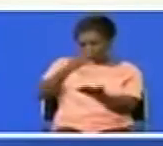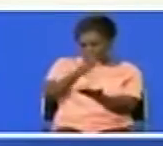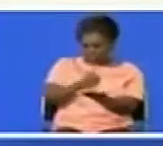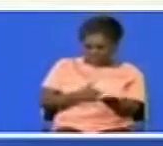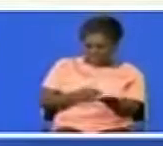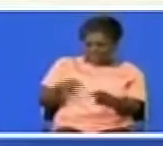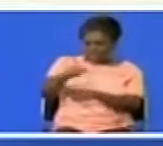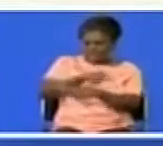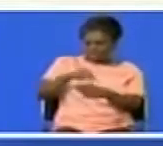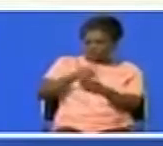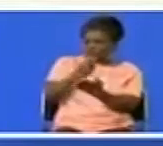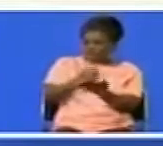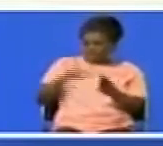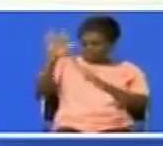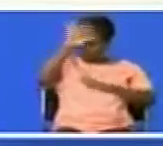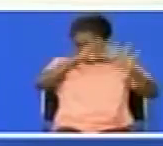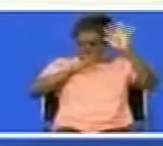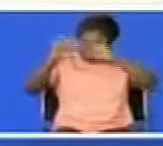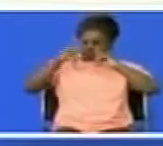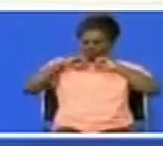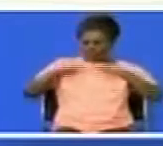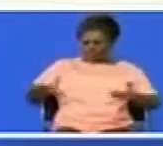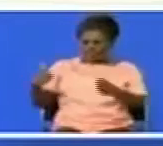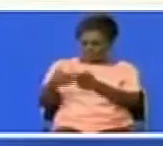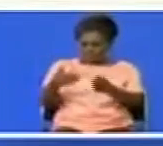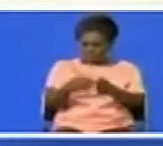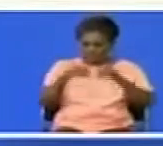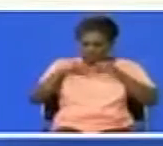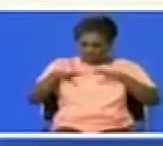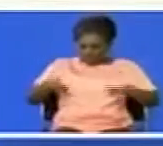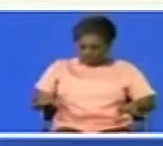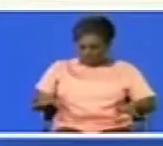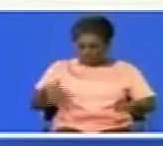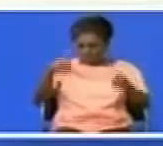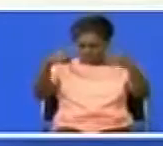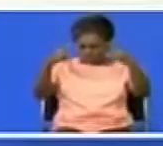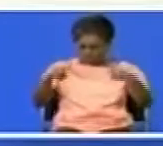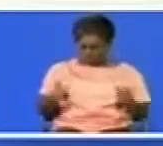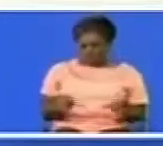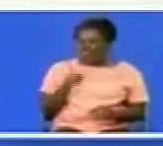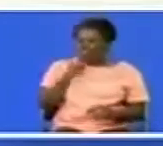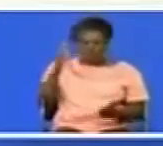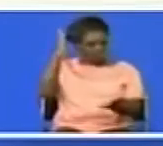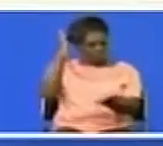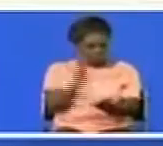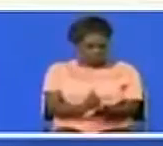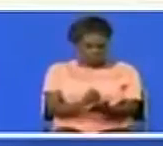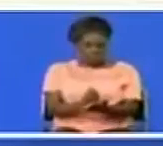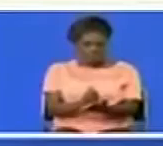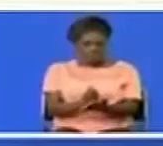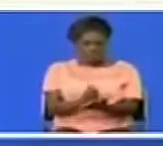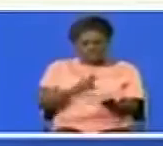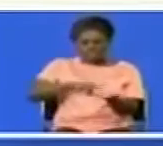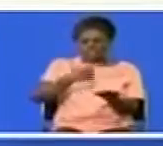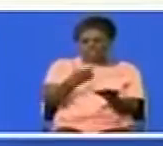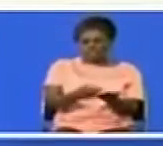has frustrated devolution, has prevented devolution from picking up as it should, and it's not true that so much resources